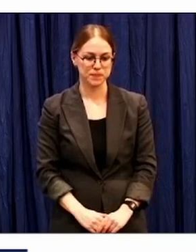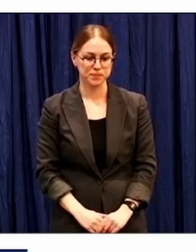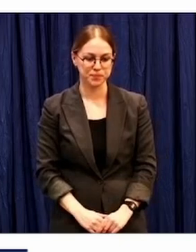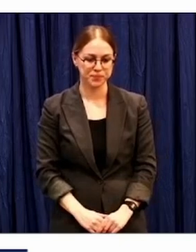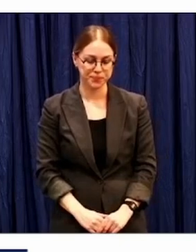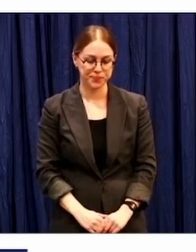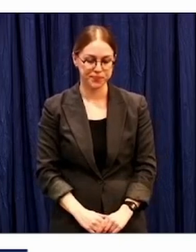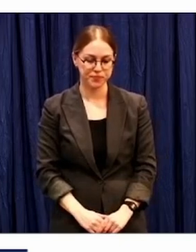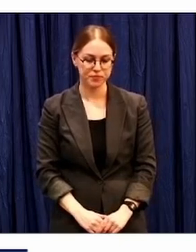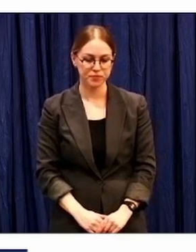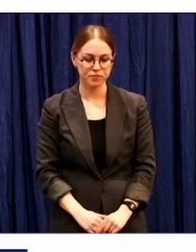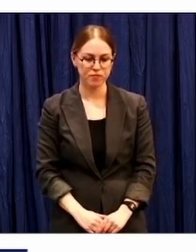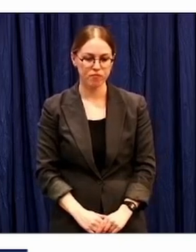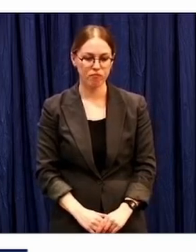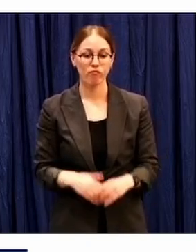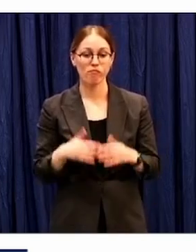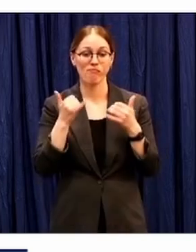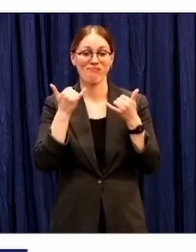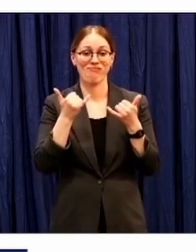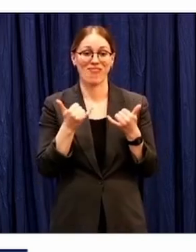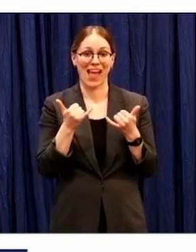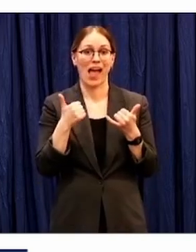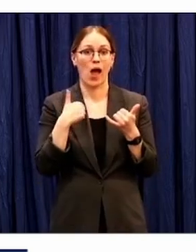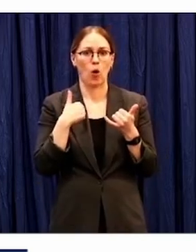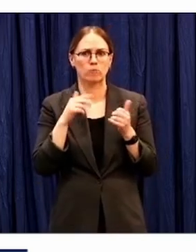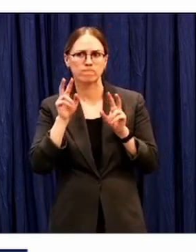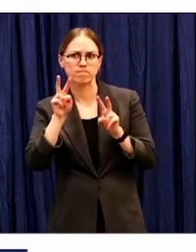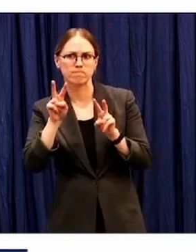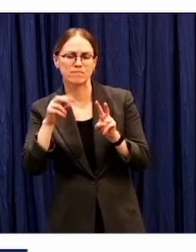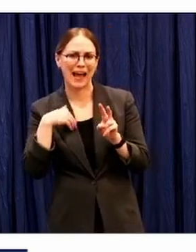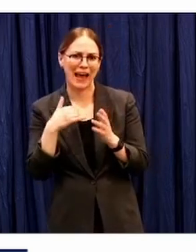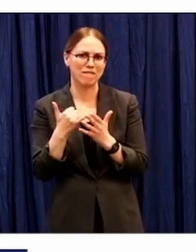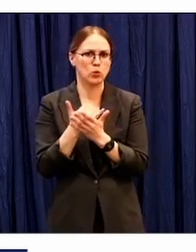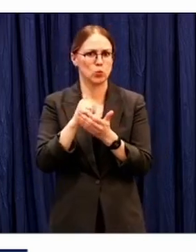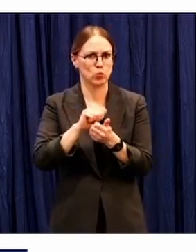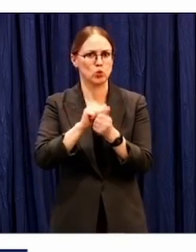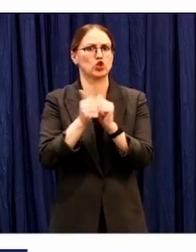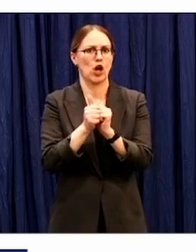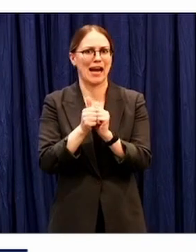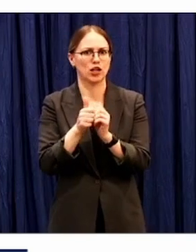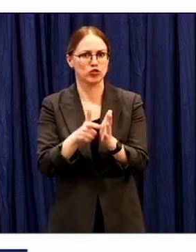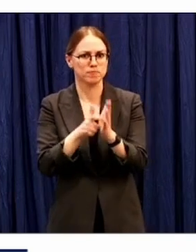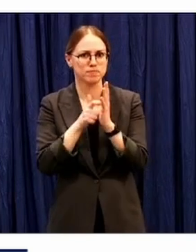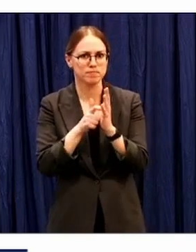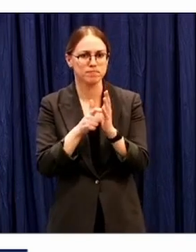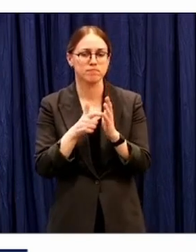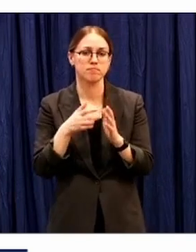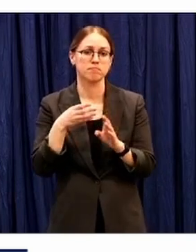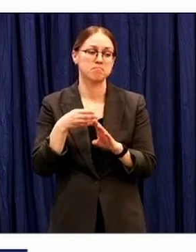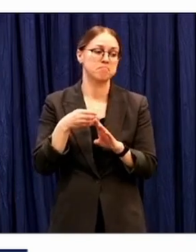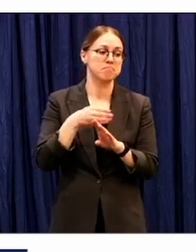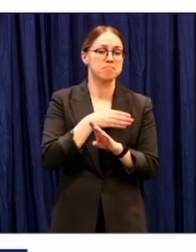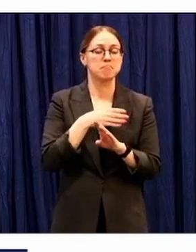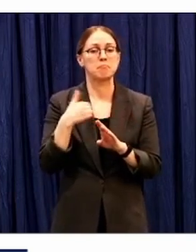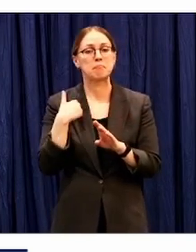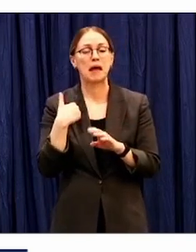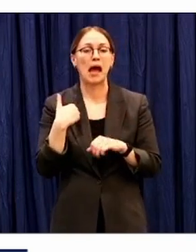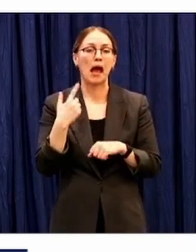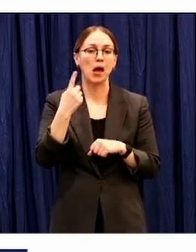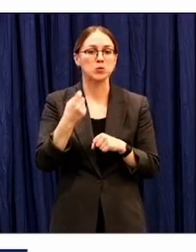As a part of moving to this new requirement, so for the prior to last year when we